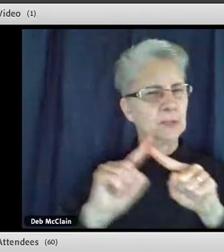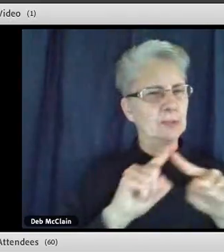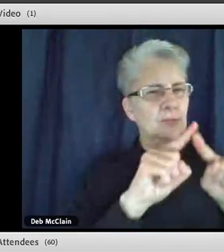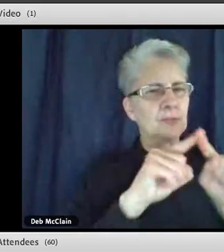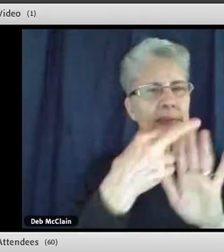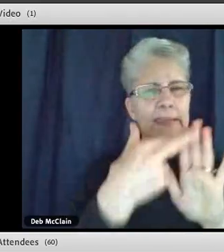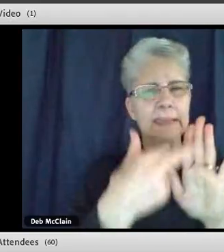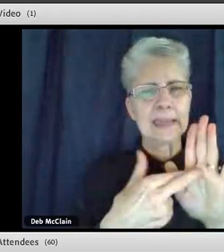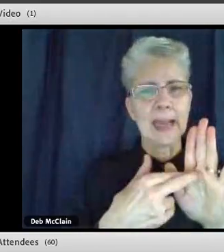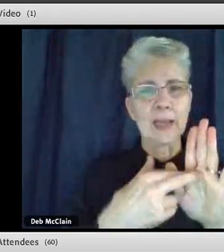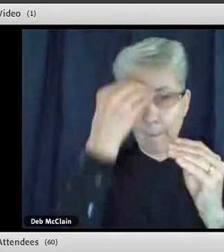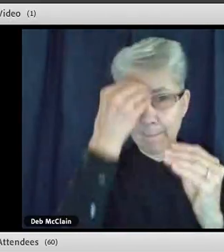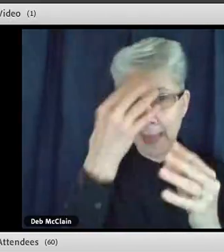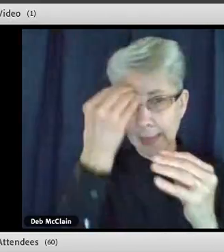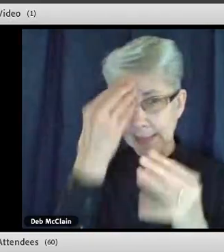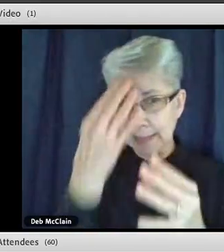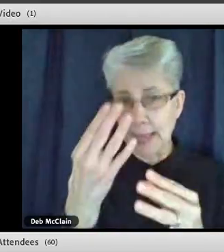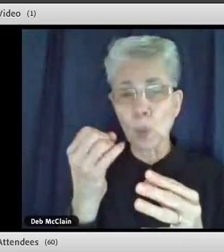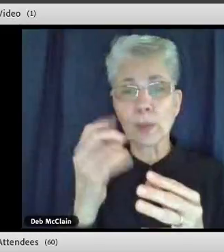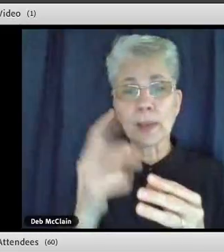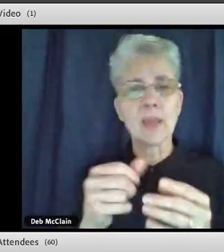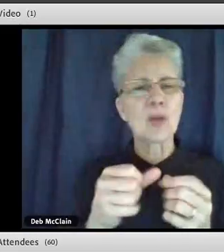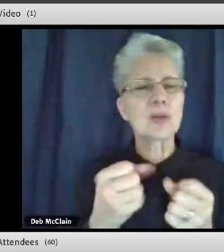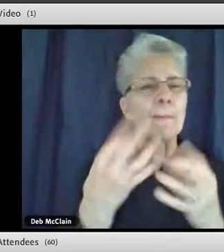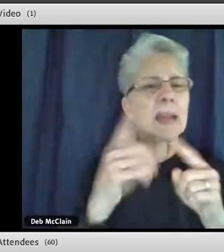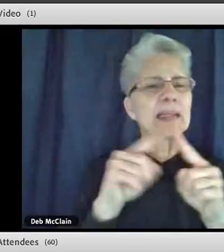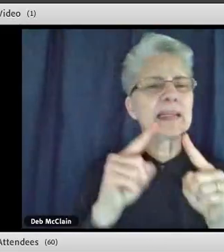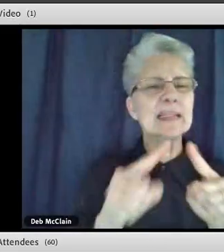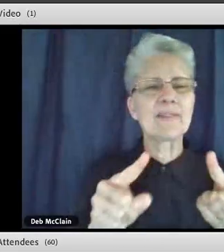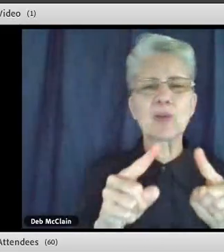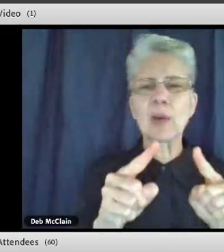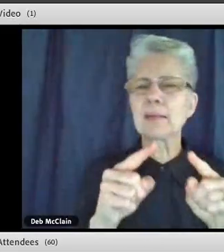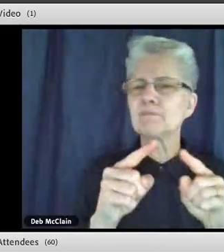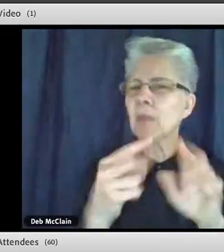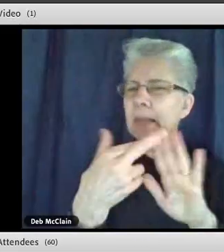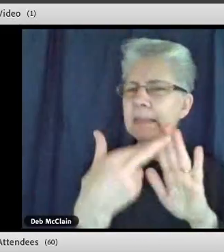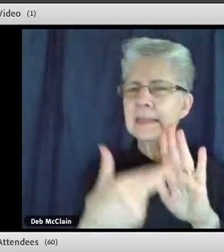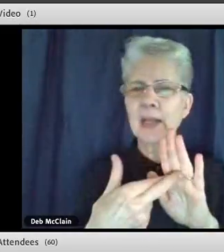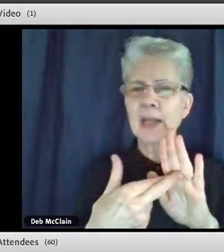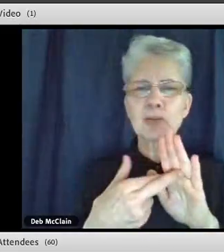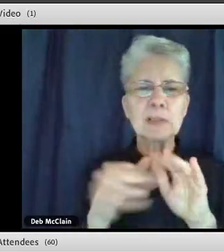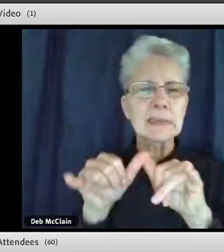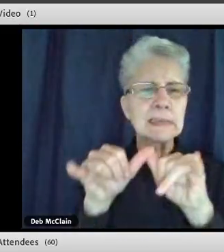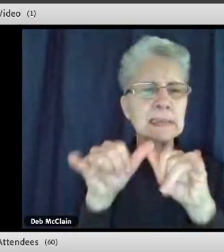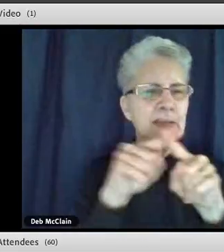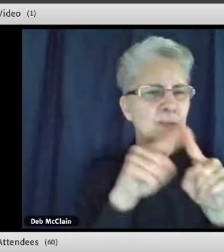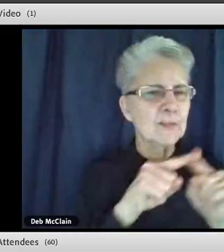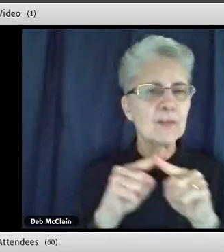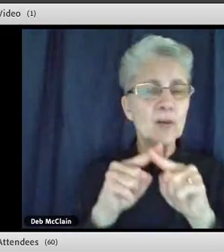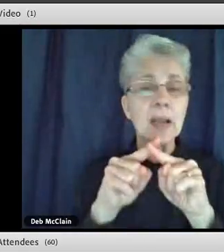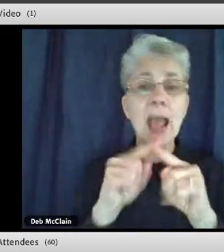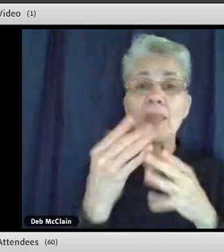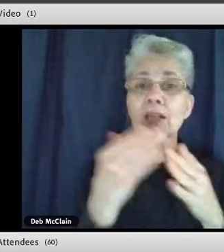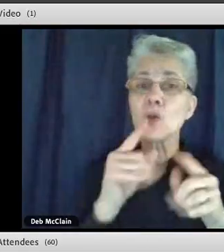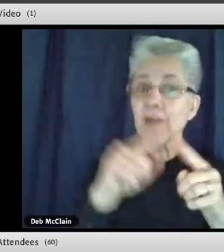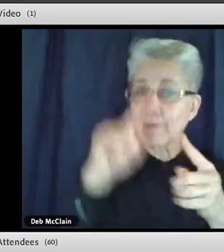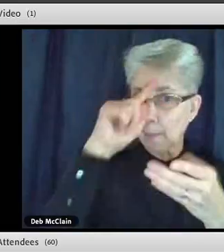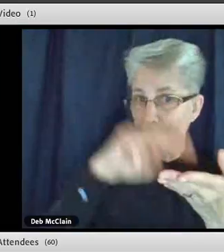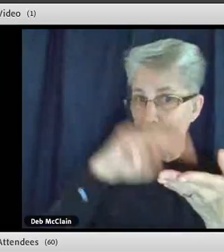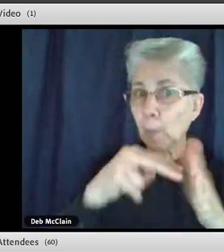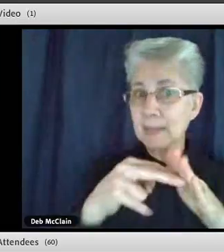of all. Okay, so first of all, there's many different metadata standards. And second of all, they serve different purposes, essentially. Okay,